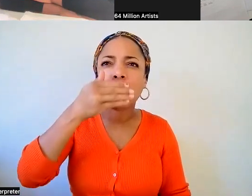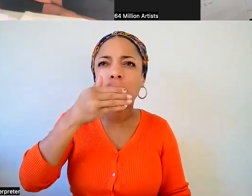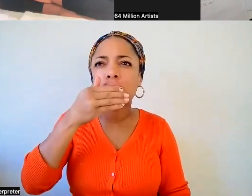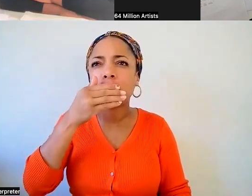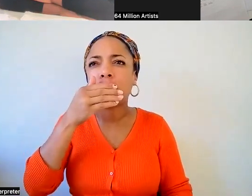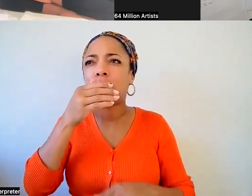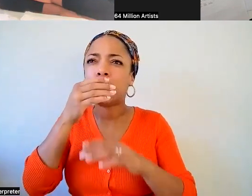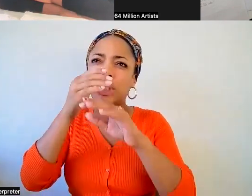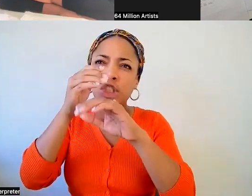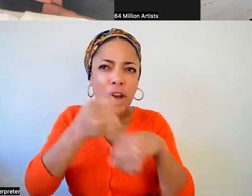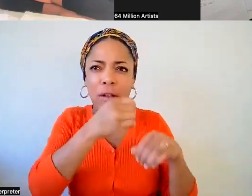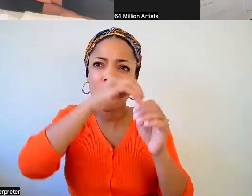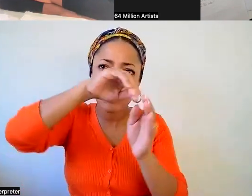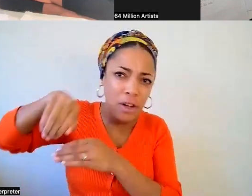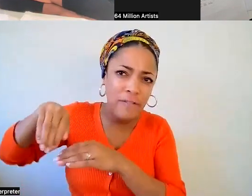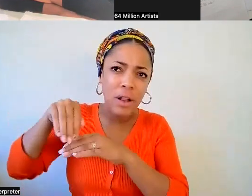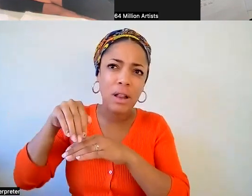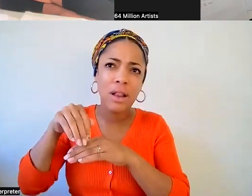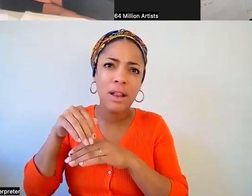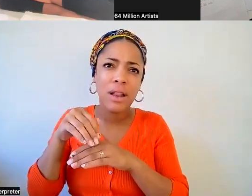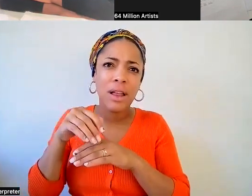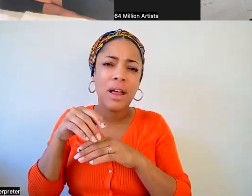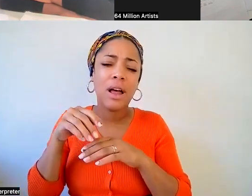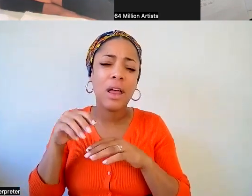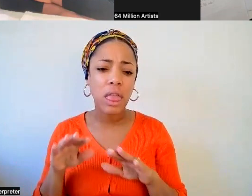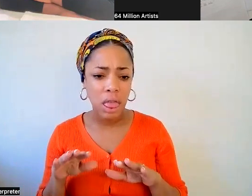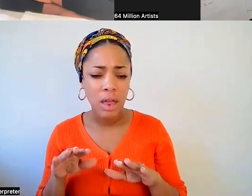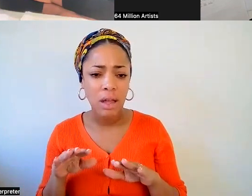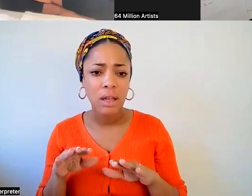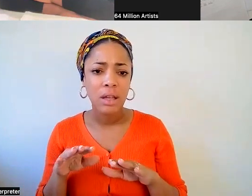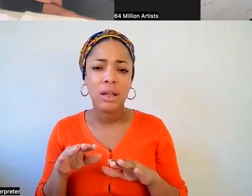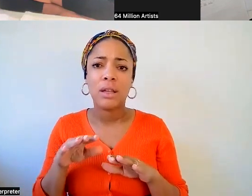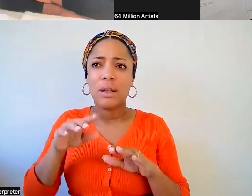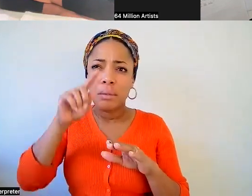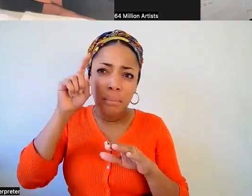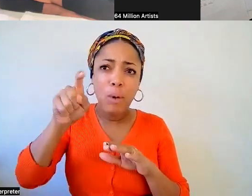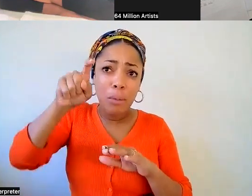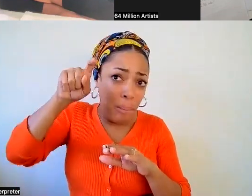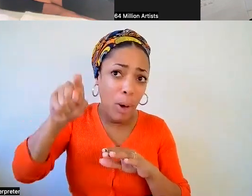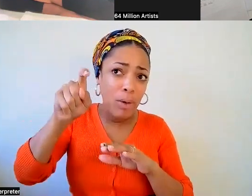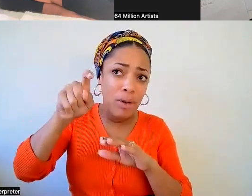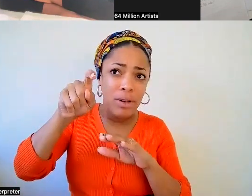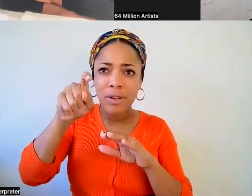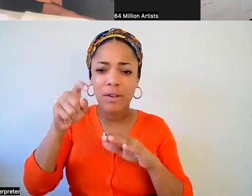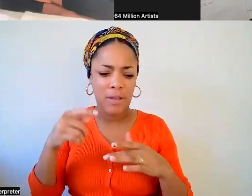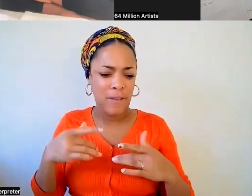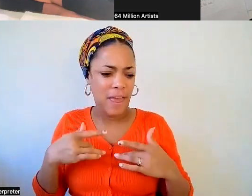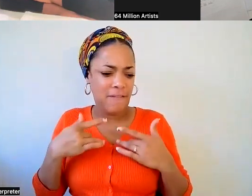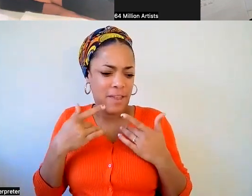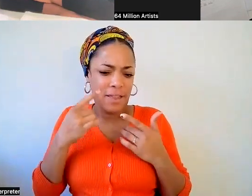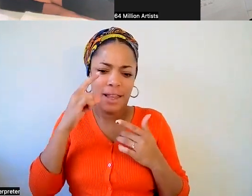shuffle, shuffle, I poise myself, poke, poke, I feel the little